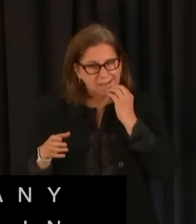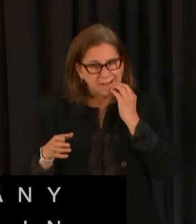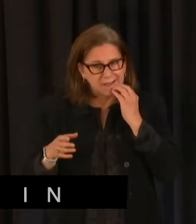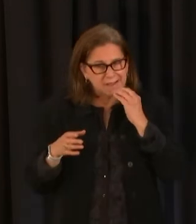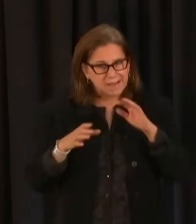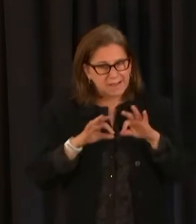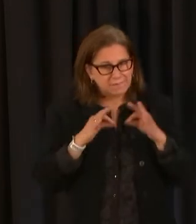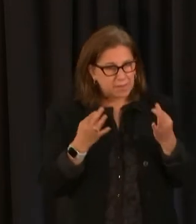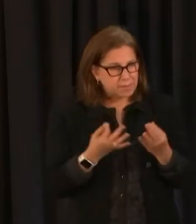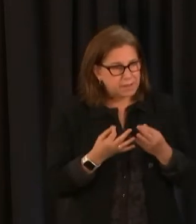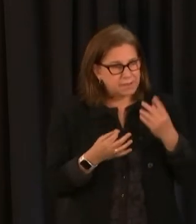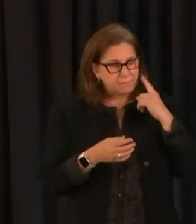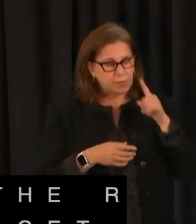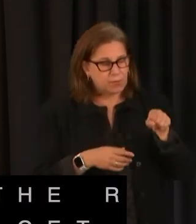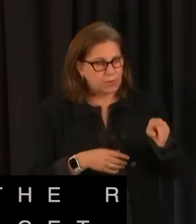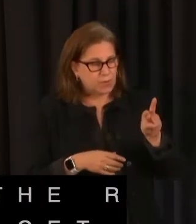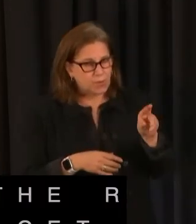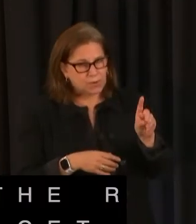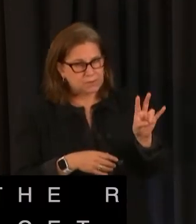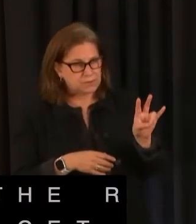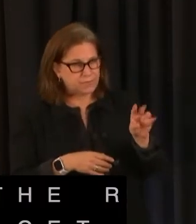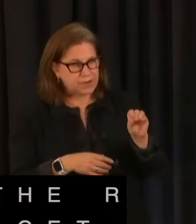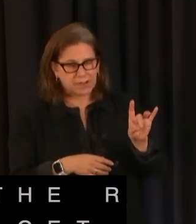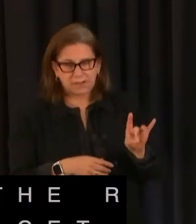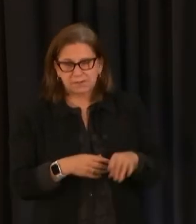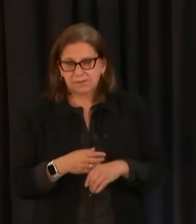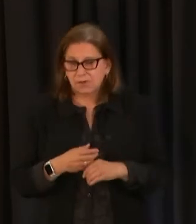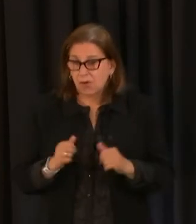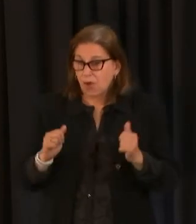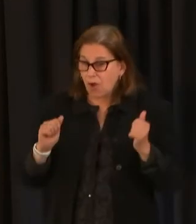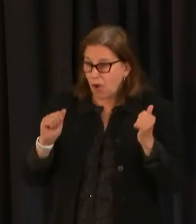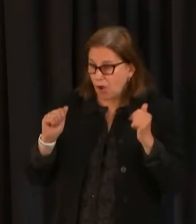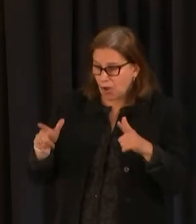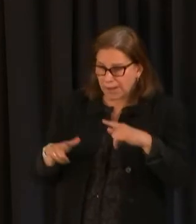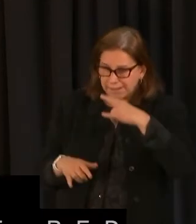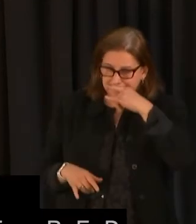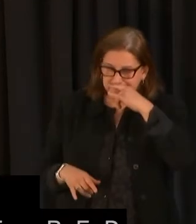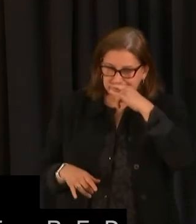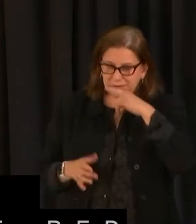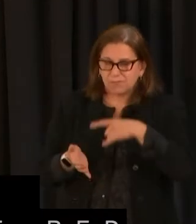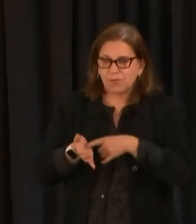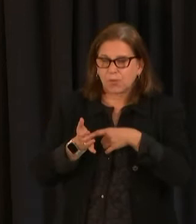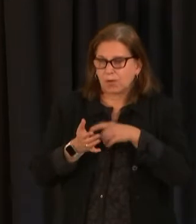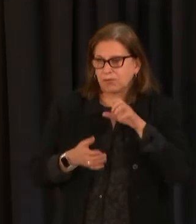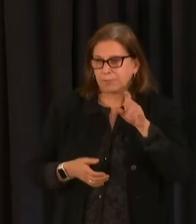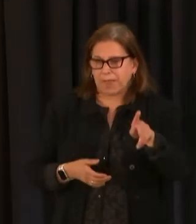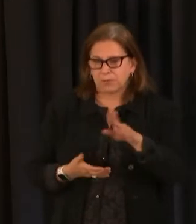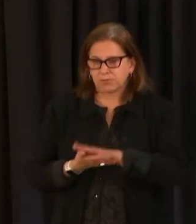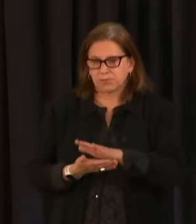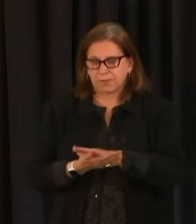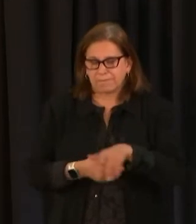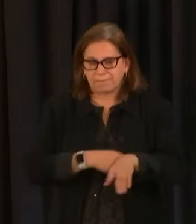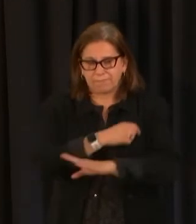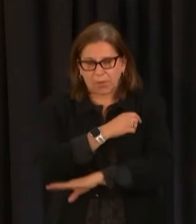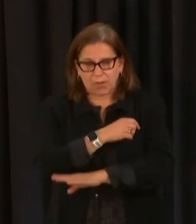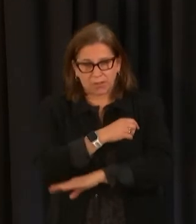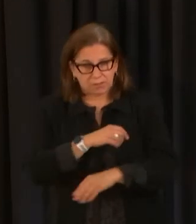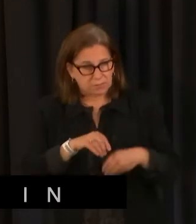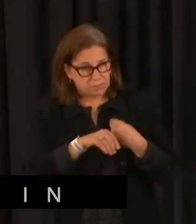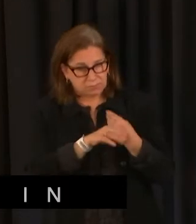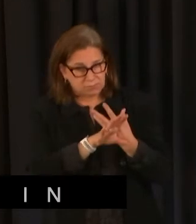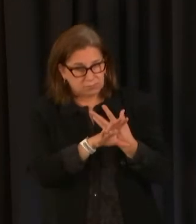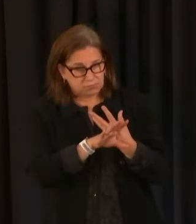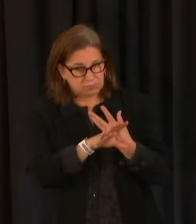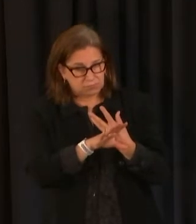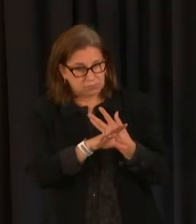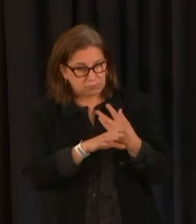fall? Kids will be required to come back to school in the fall. Required? Yes. Will there be a virtual option for families